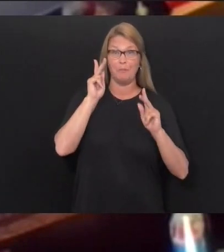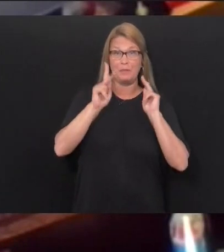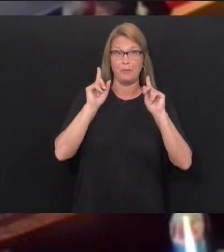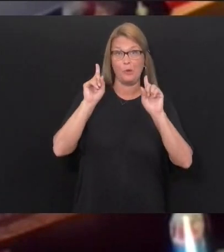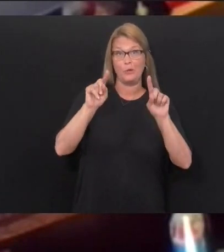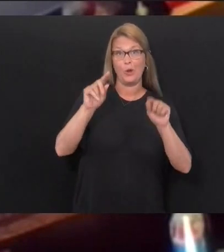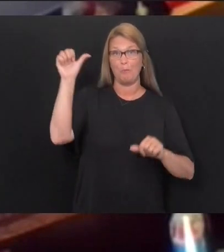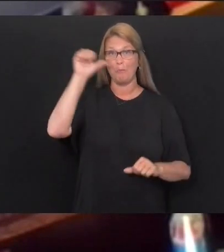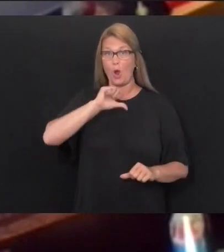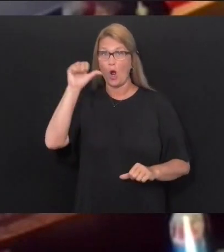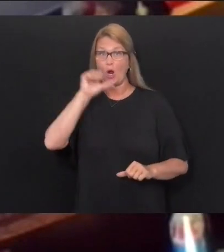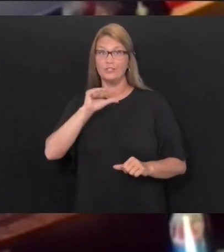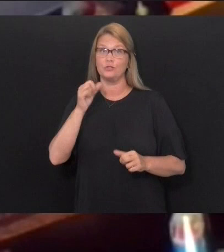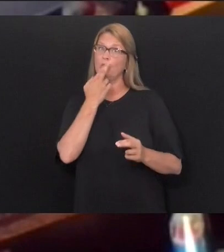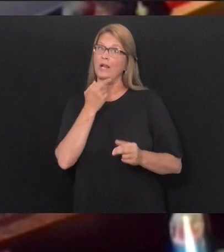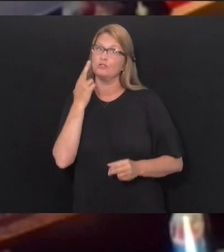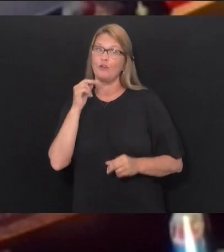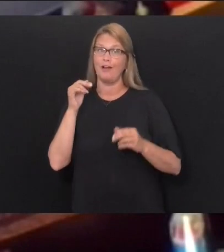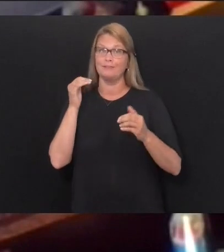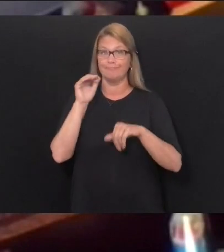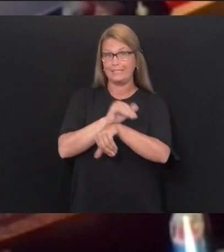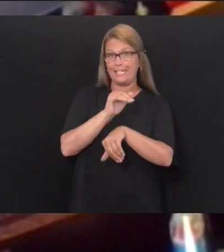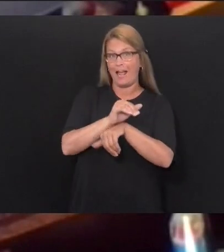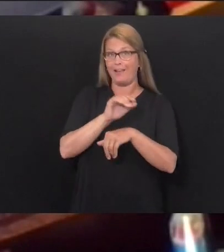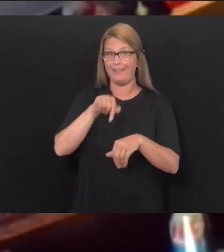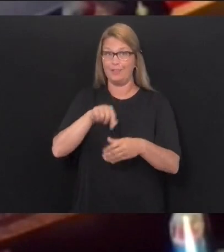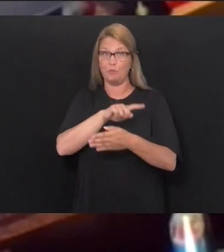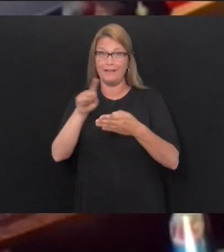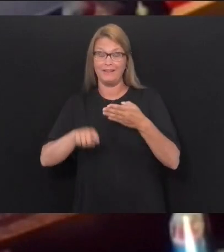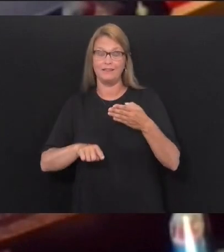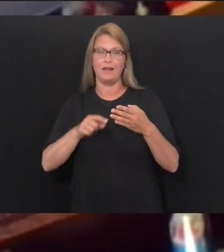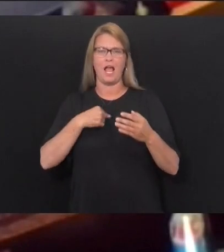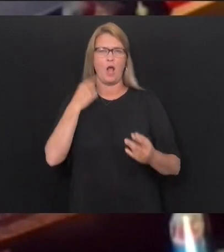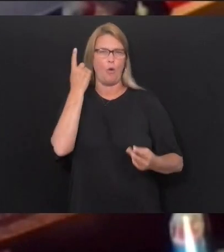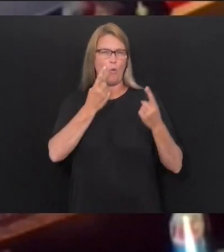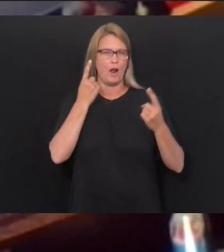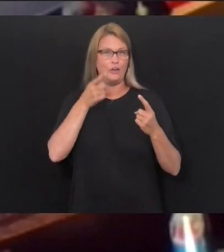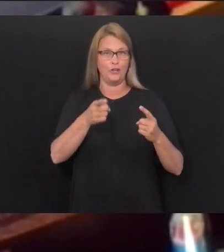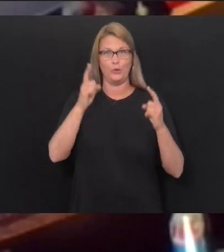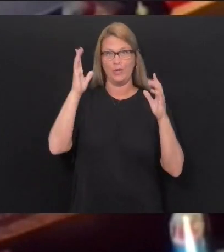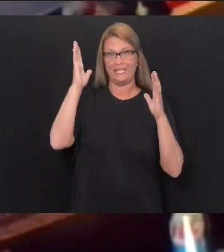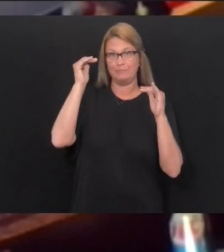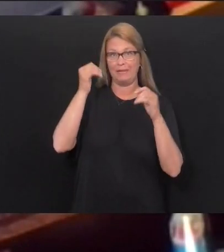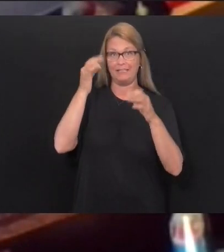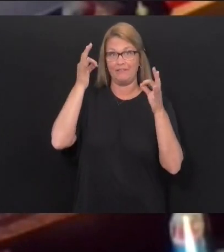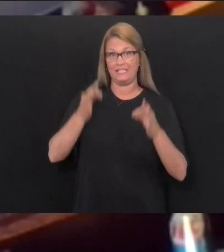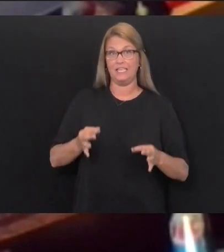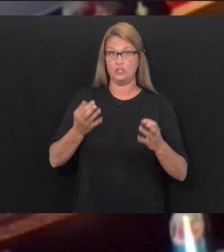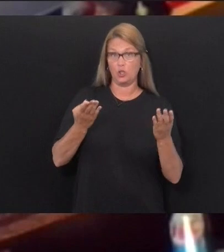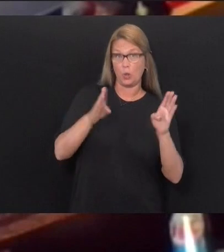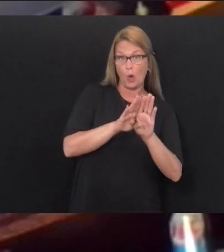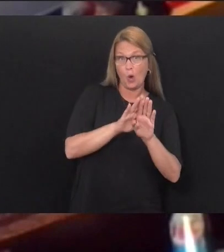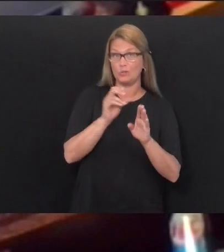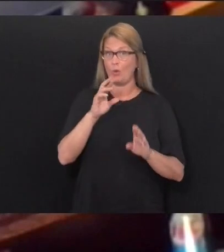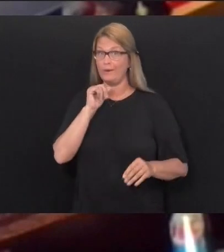people back into a special session to do what I have already done in my job, and I challenge you,